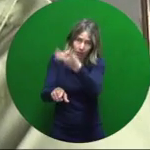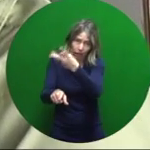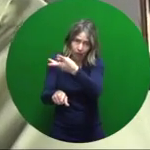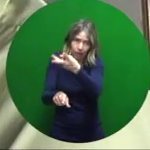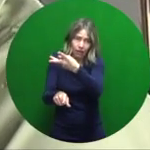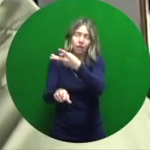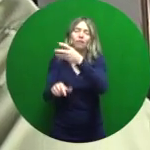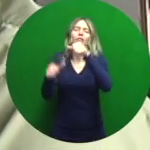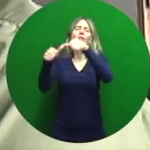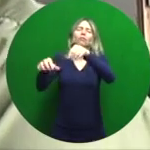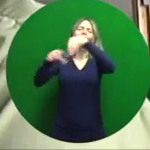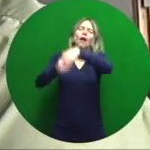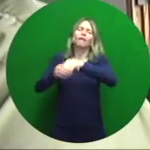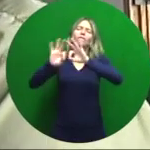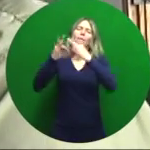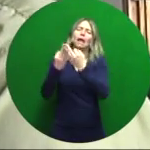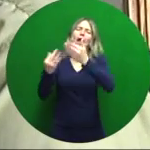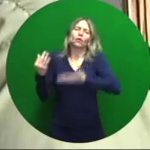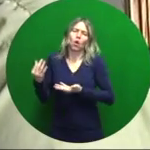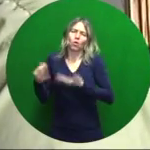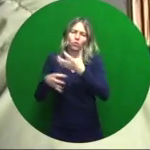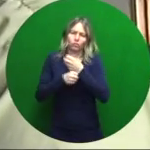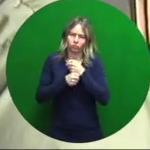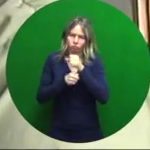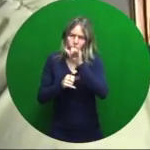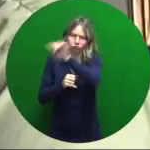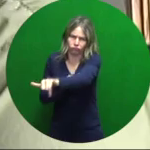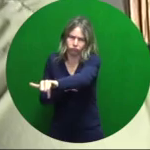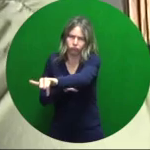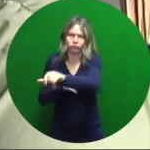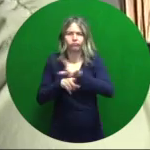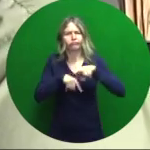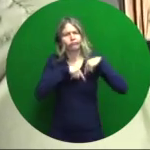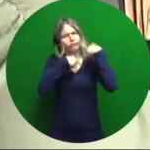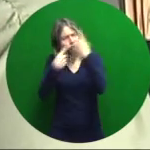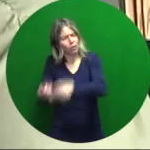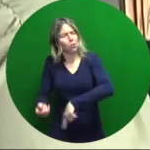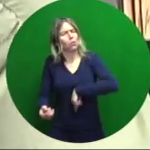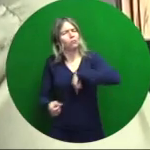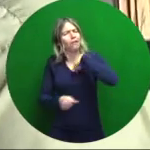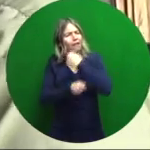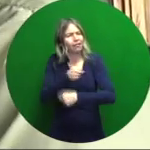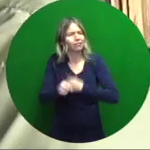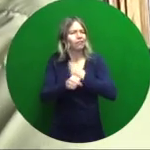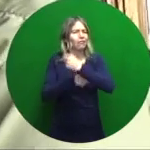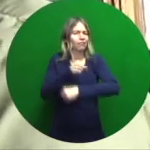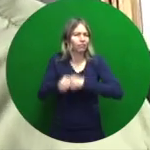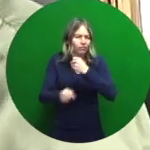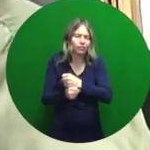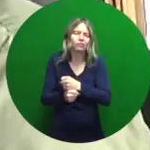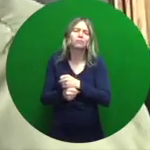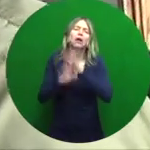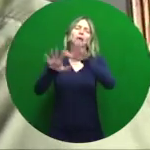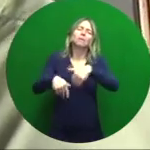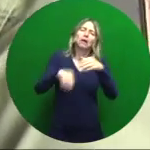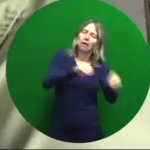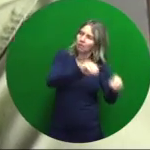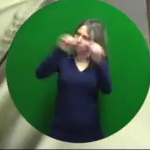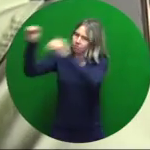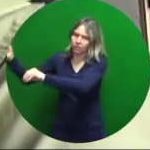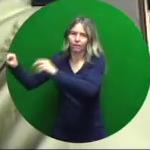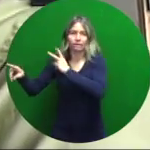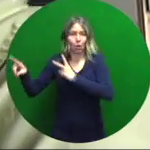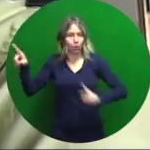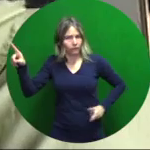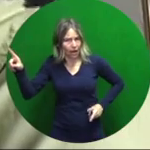with foster home, foster parents, and after that, she was in Winnipeg for so many years, and later on,